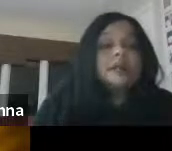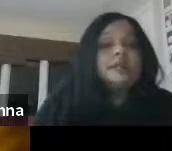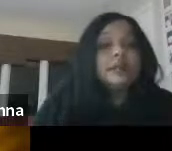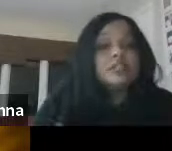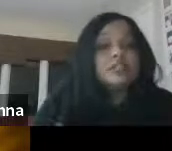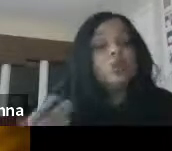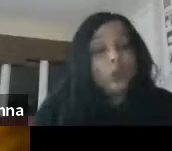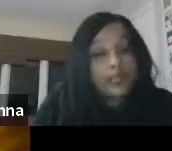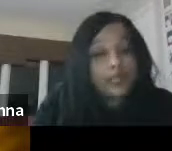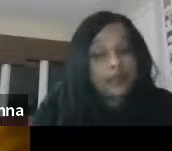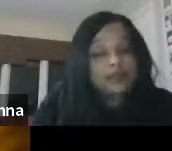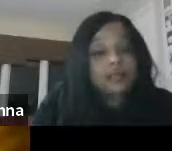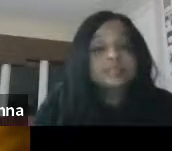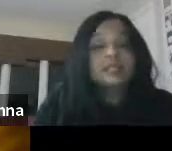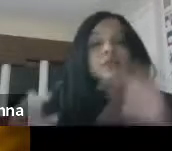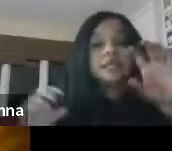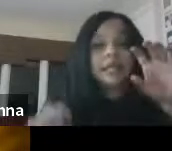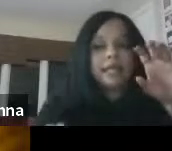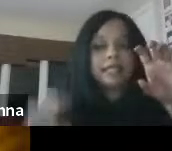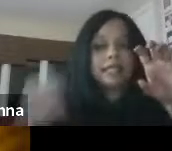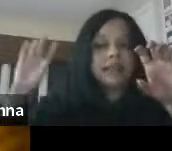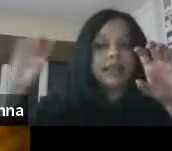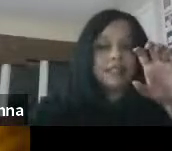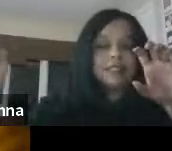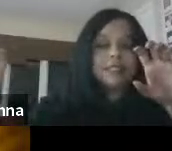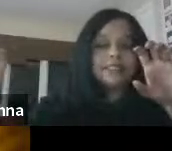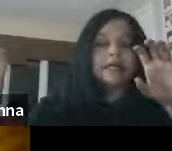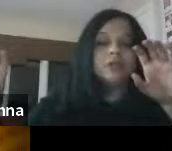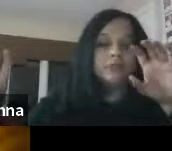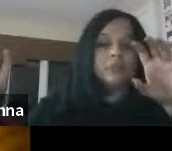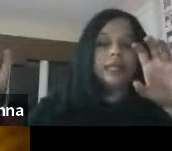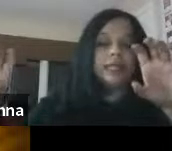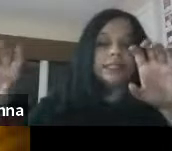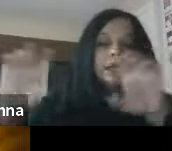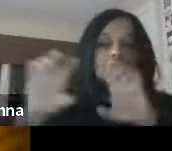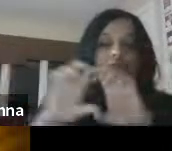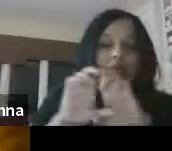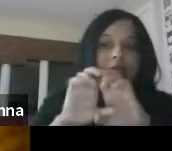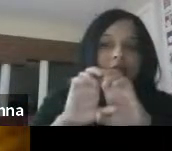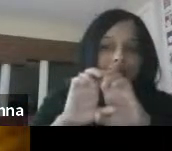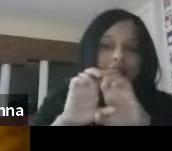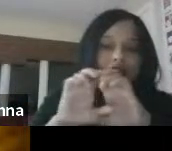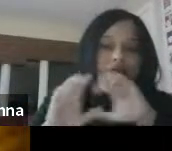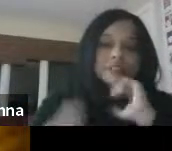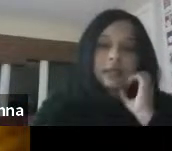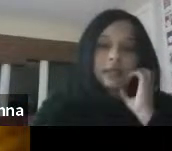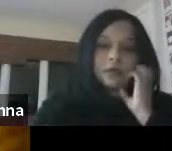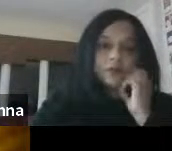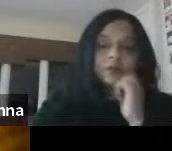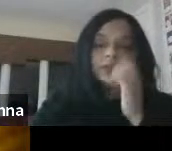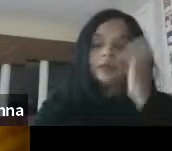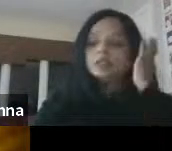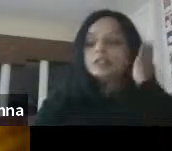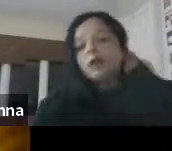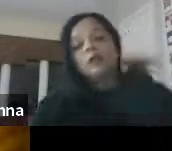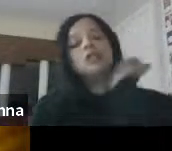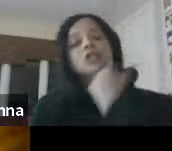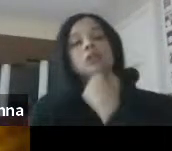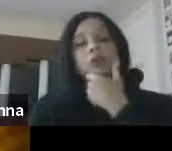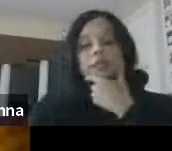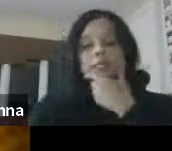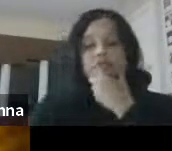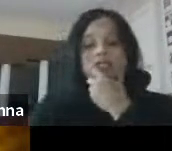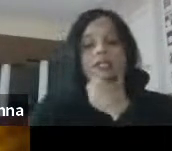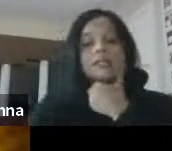students think that it's just win that is left because they can't take the ending sound to the beginning sound and match them together. So